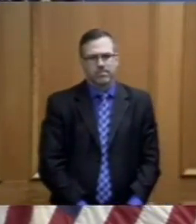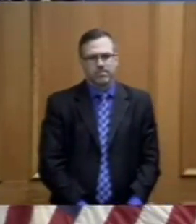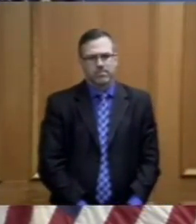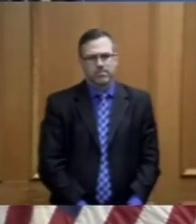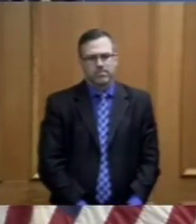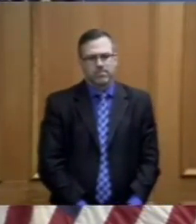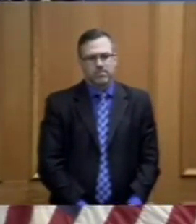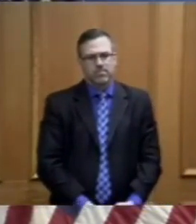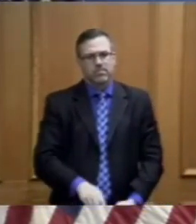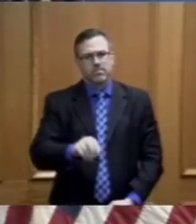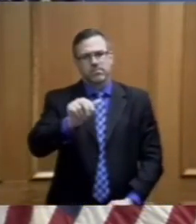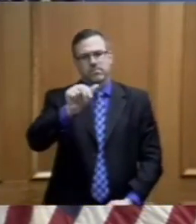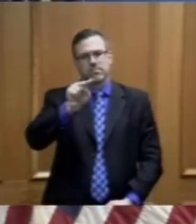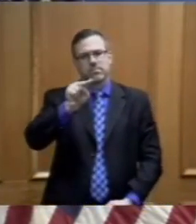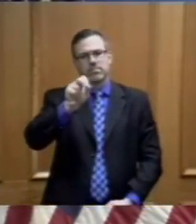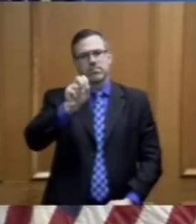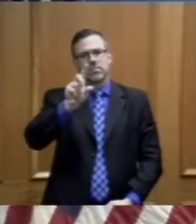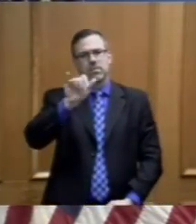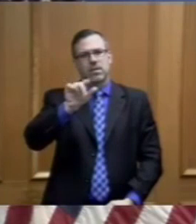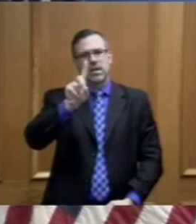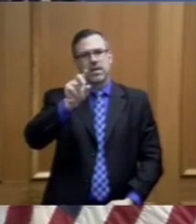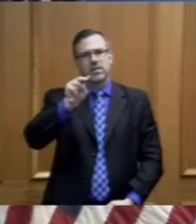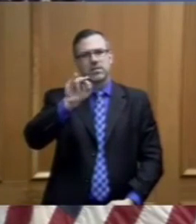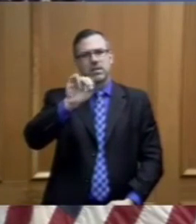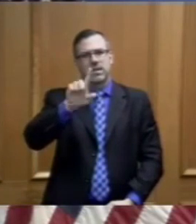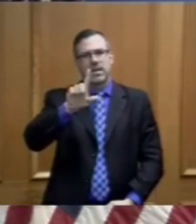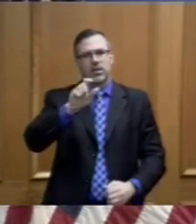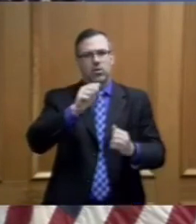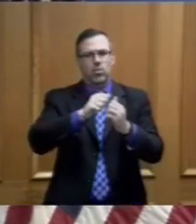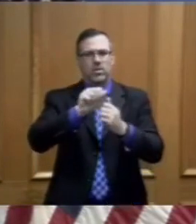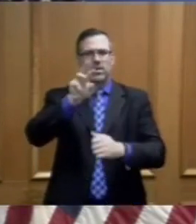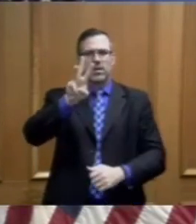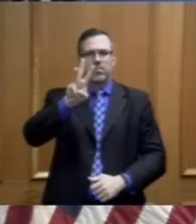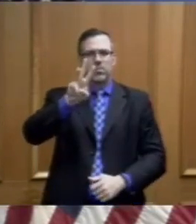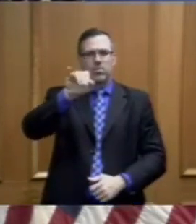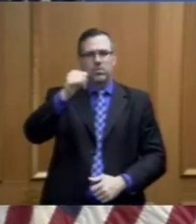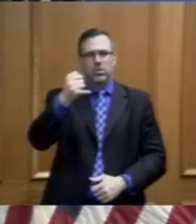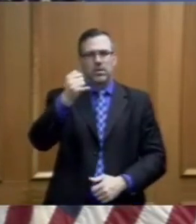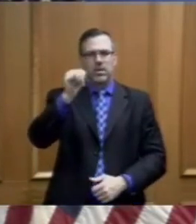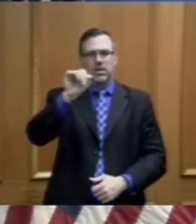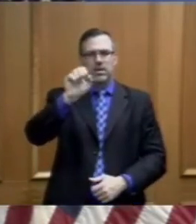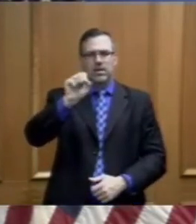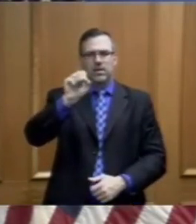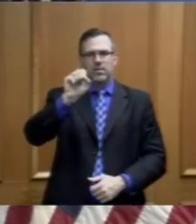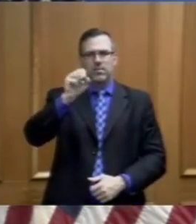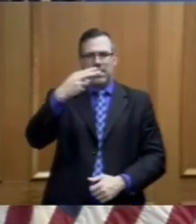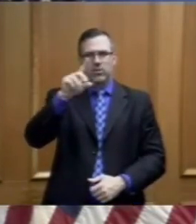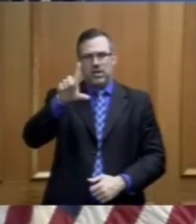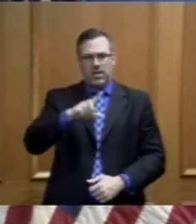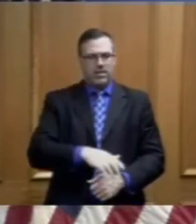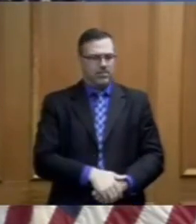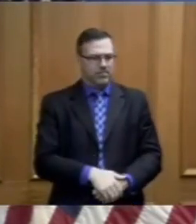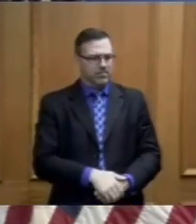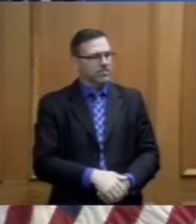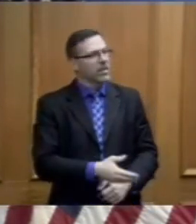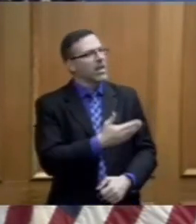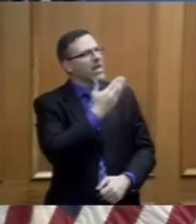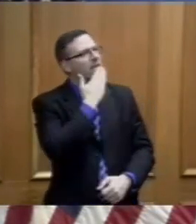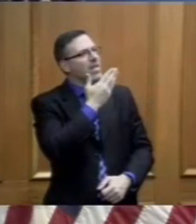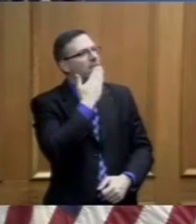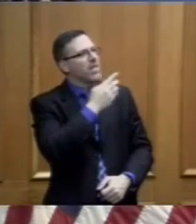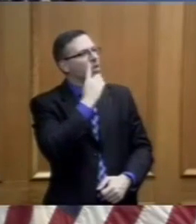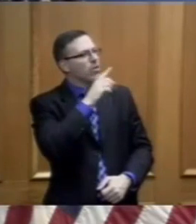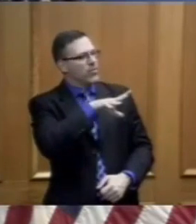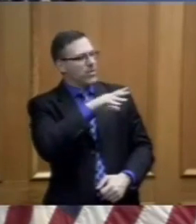Next, we'll go to Ainsley Daniel with WJHL. Ainsley, your line is open. Thank you, Governor, so much for taking